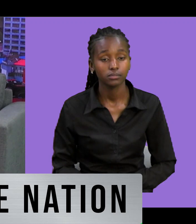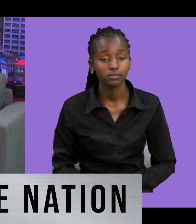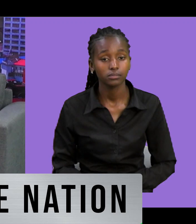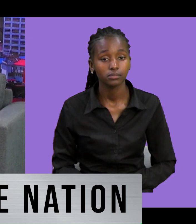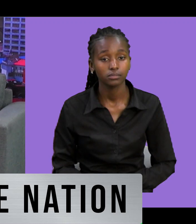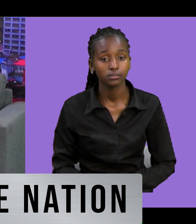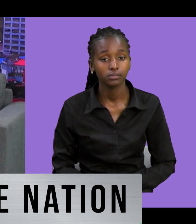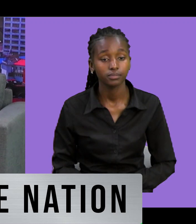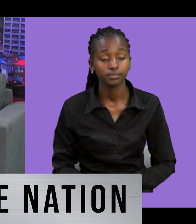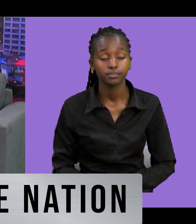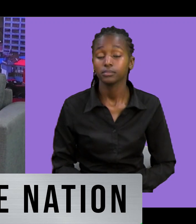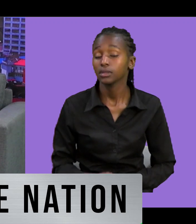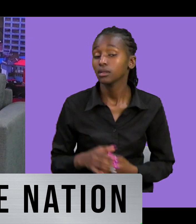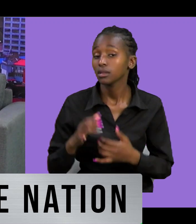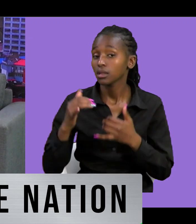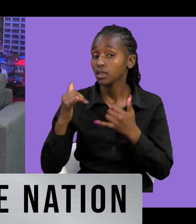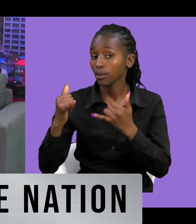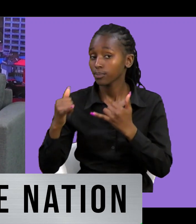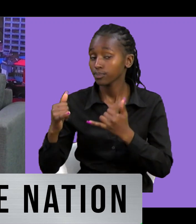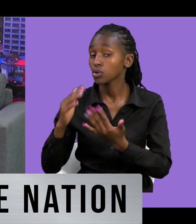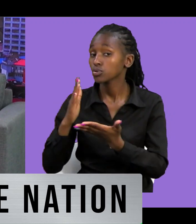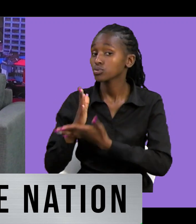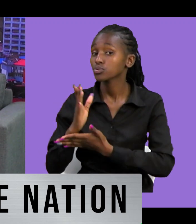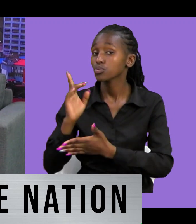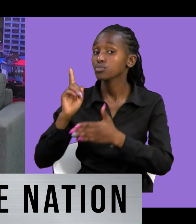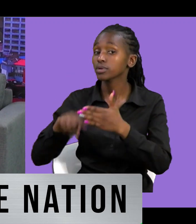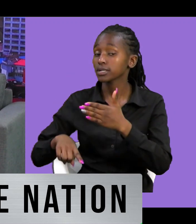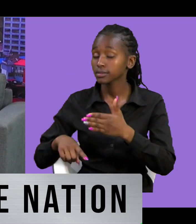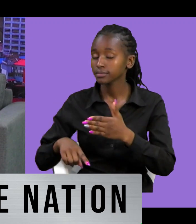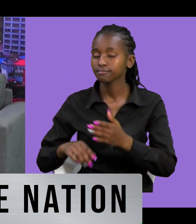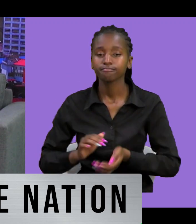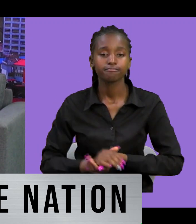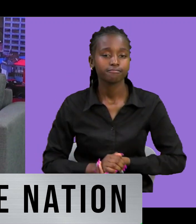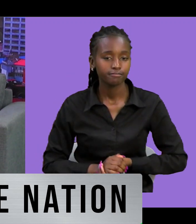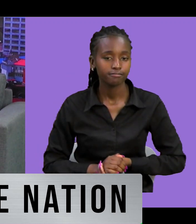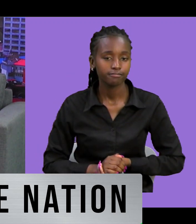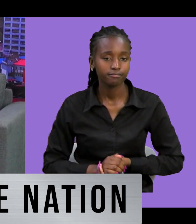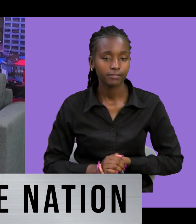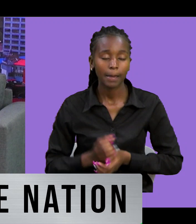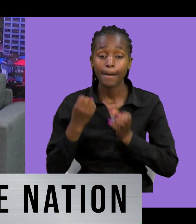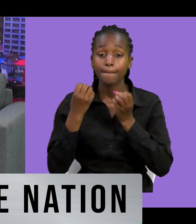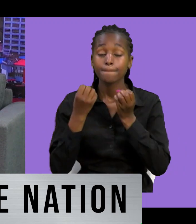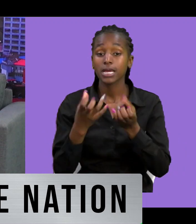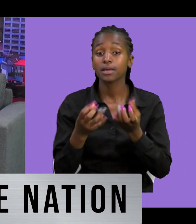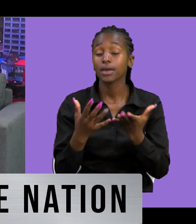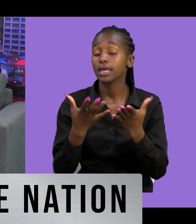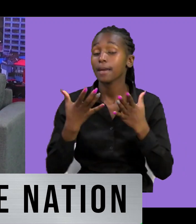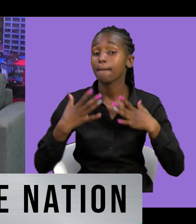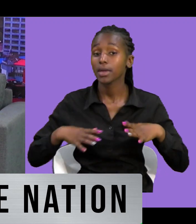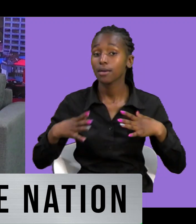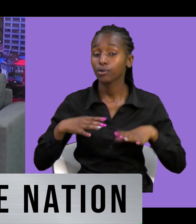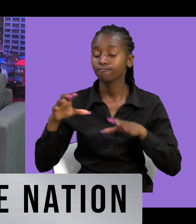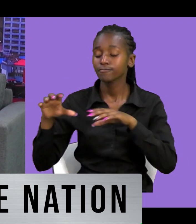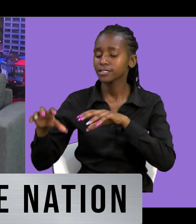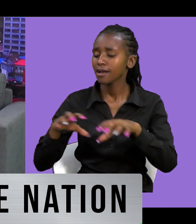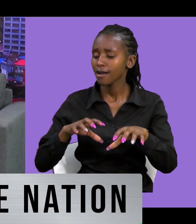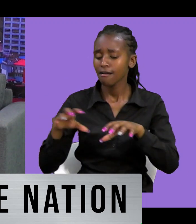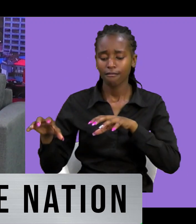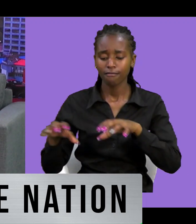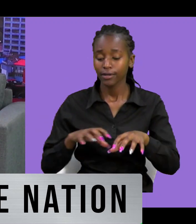me. Yeah, the truth is, like, people are suffering, especially when it comes to our